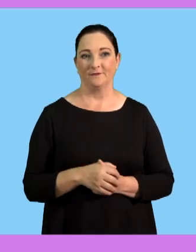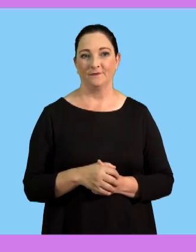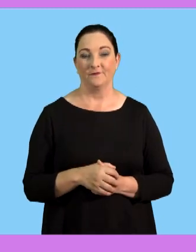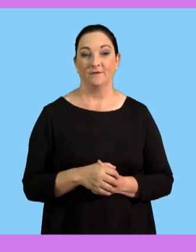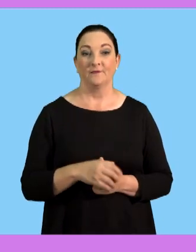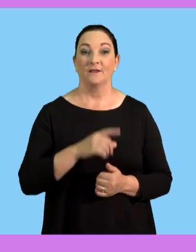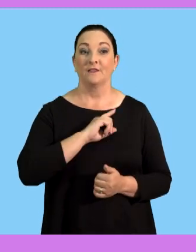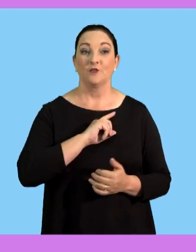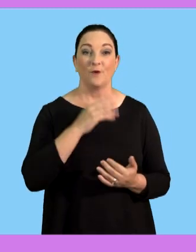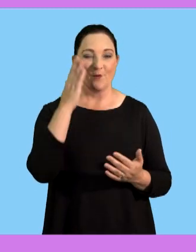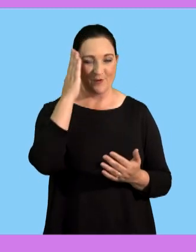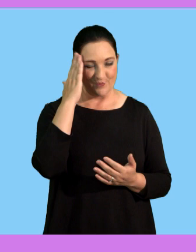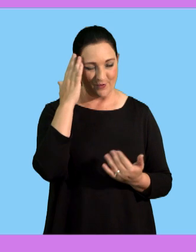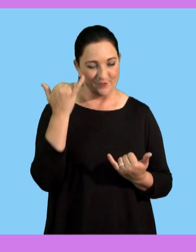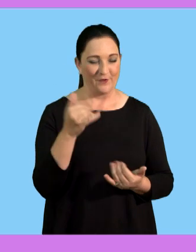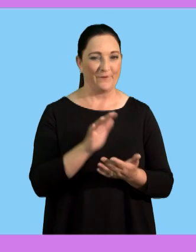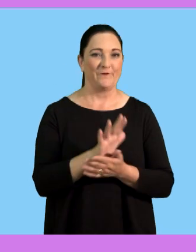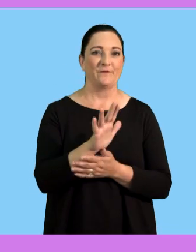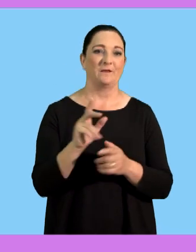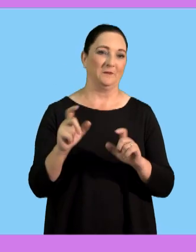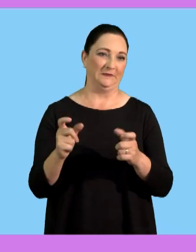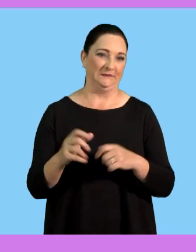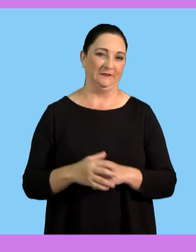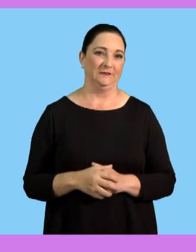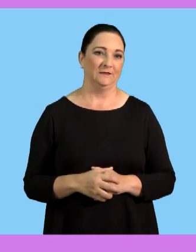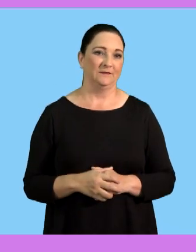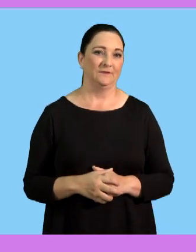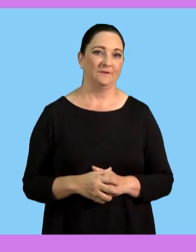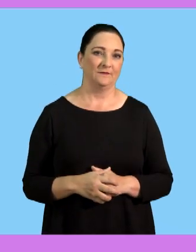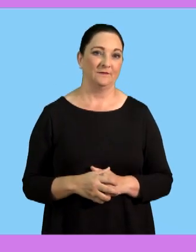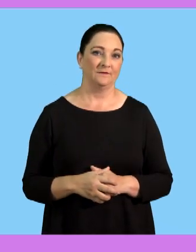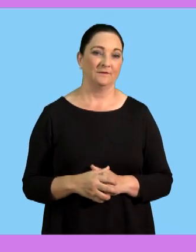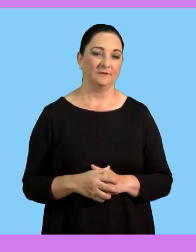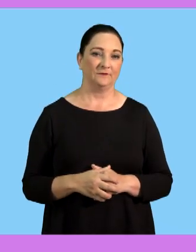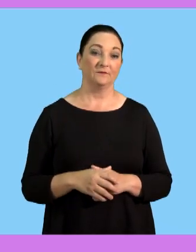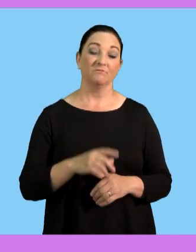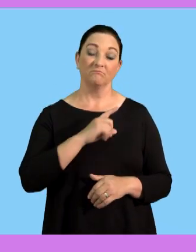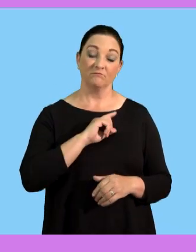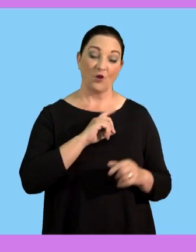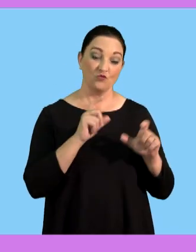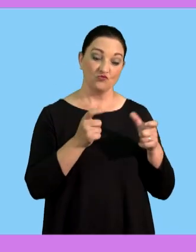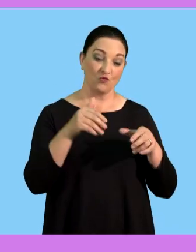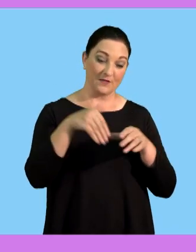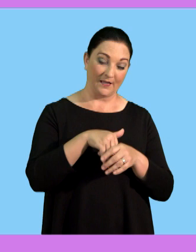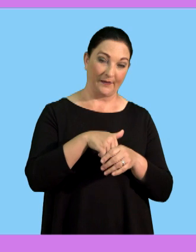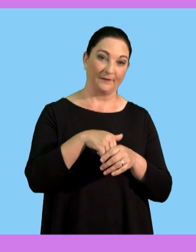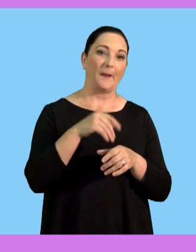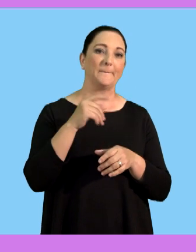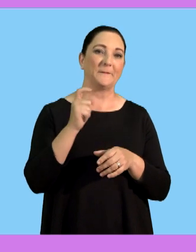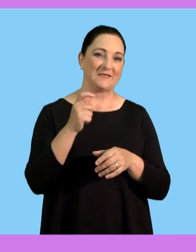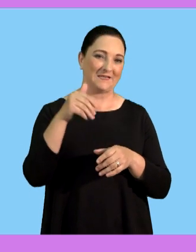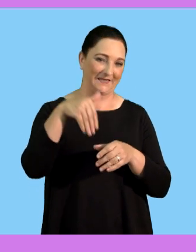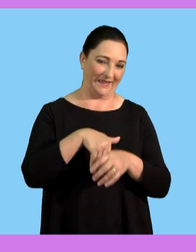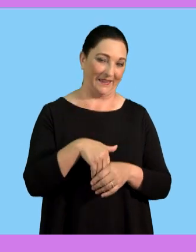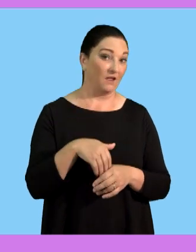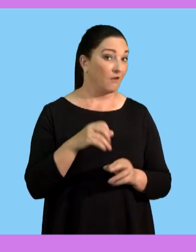15. So the 15 here will be the ones with the biscuit. So therefore, 15 of the chocolates will contain